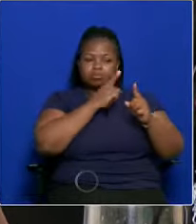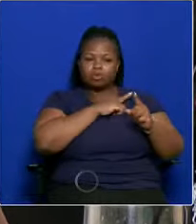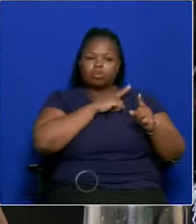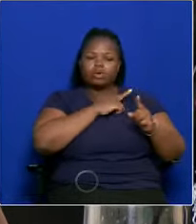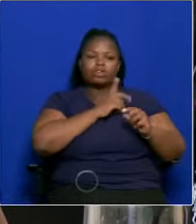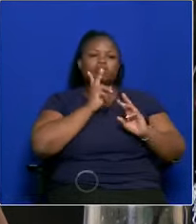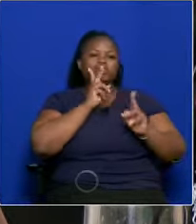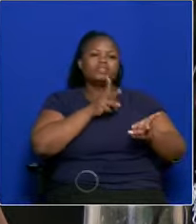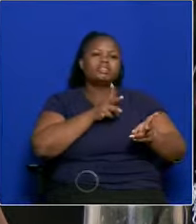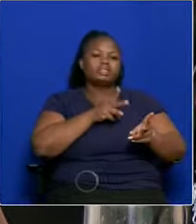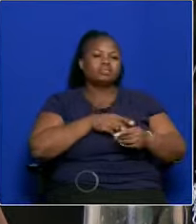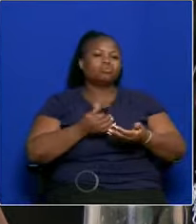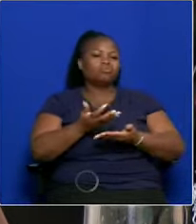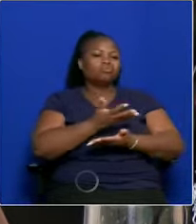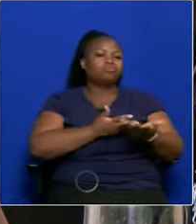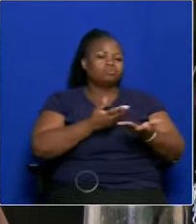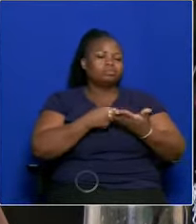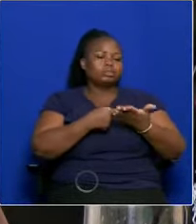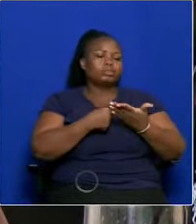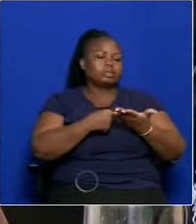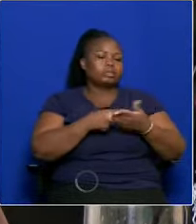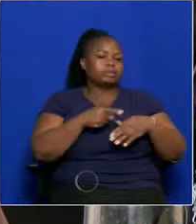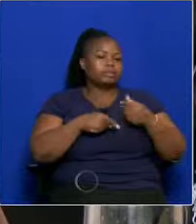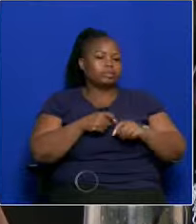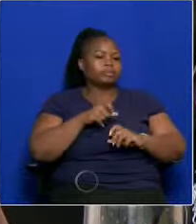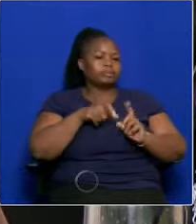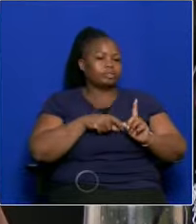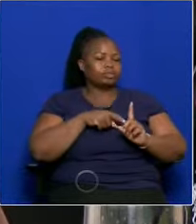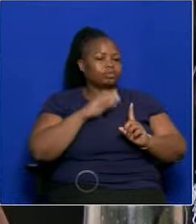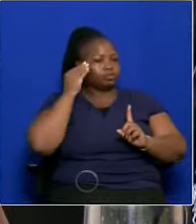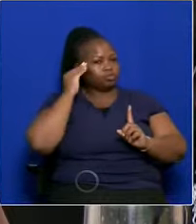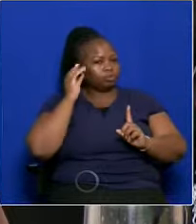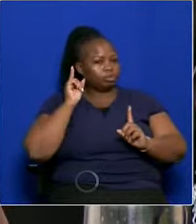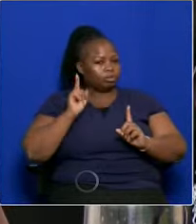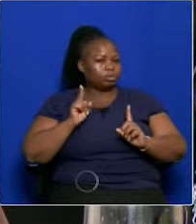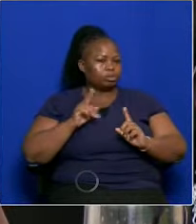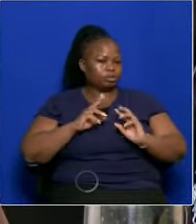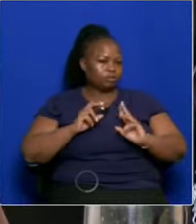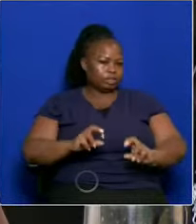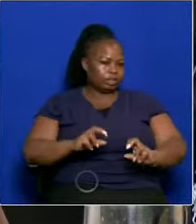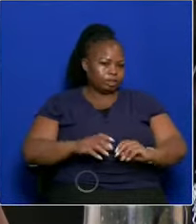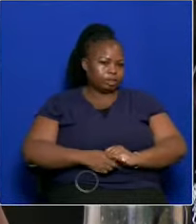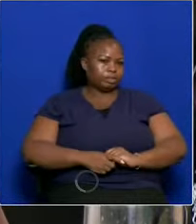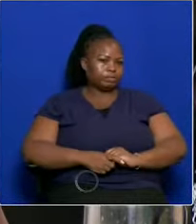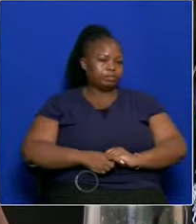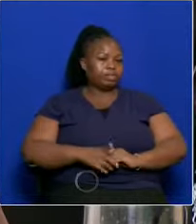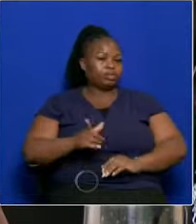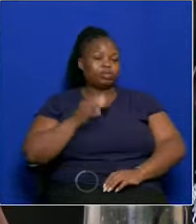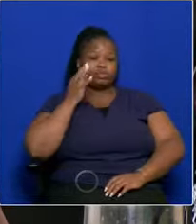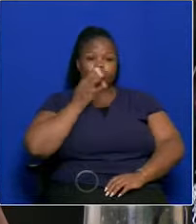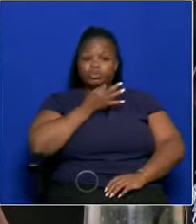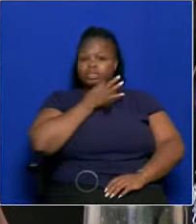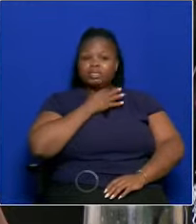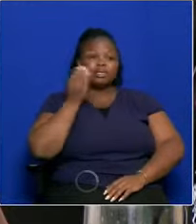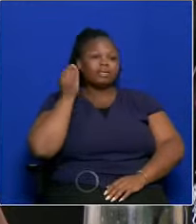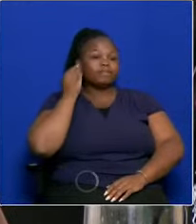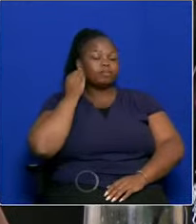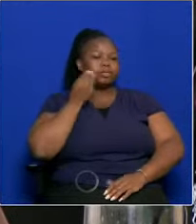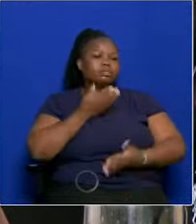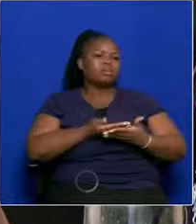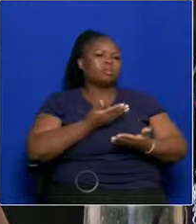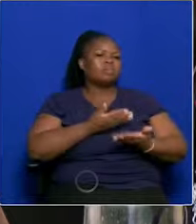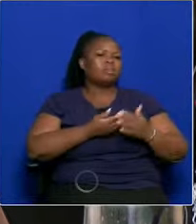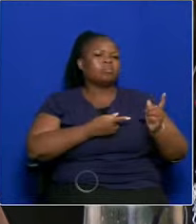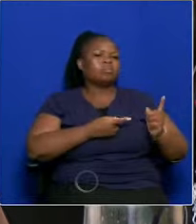talk about a person of interest in that very investigation, and you say that the information available was that Mr. Matlala